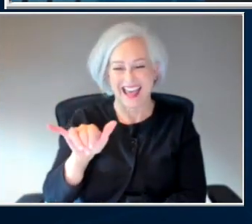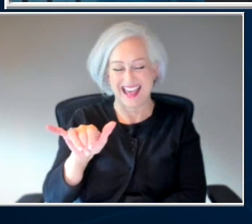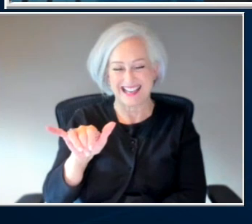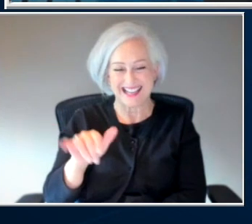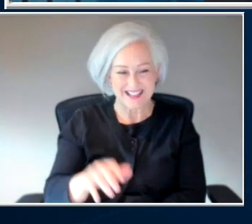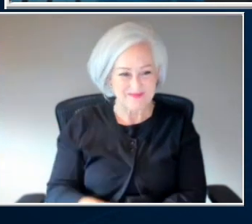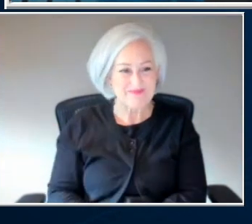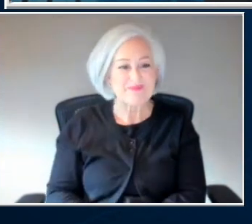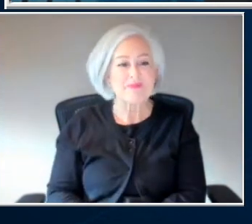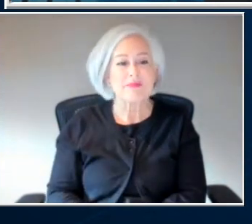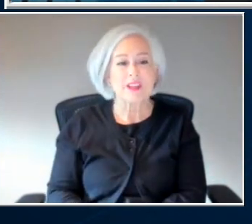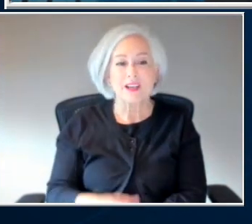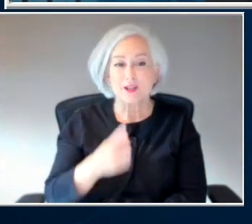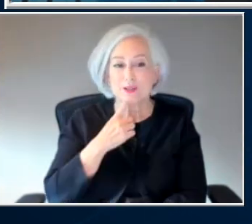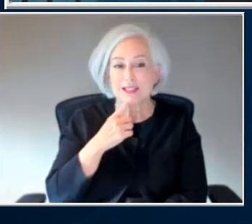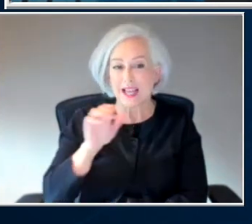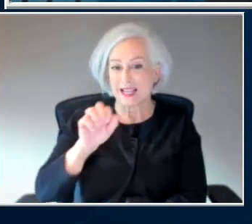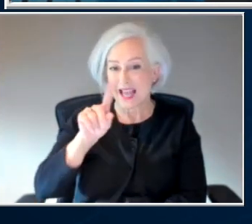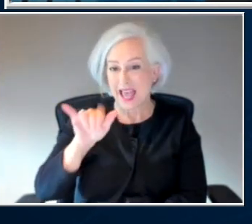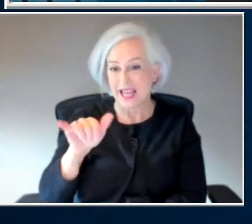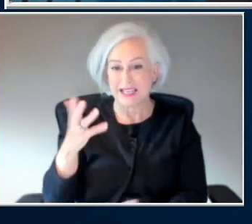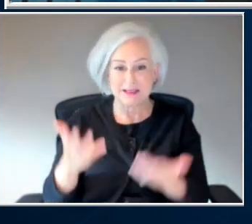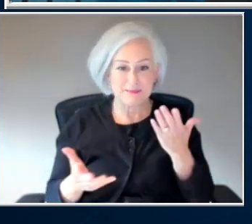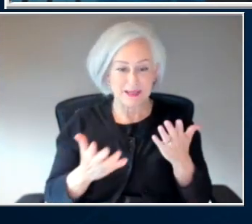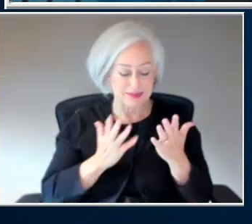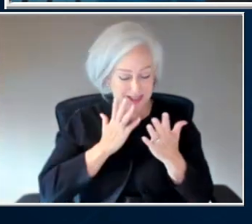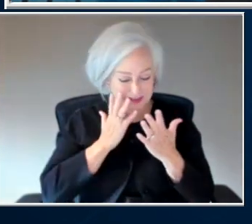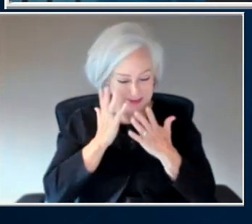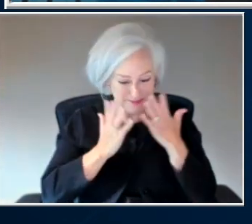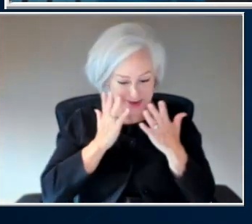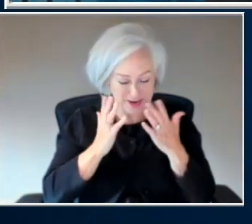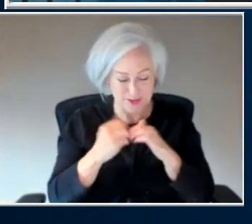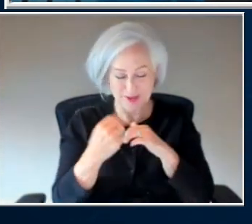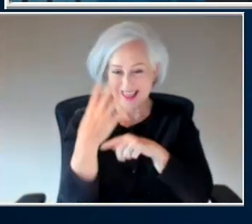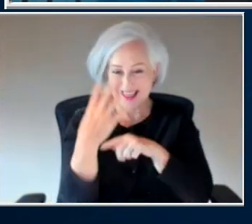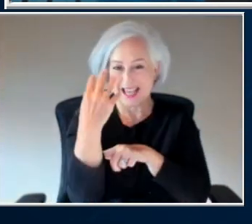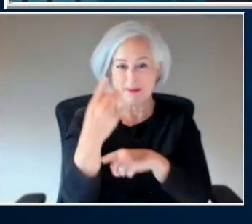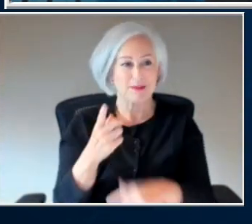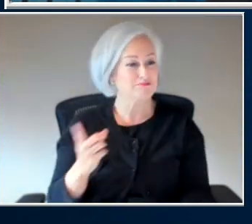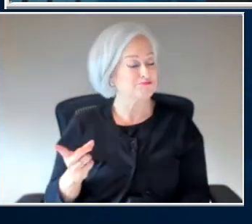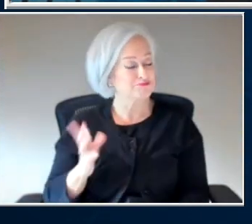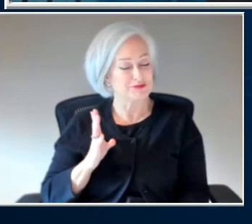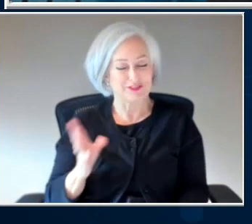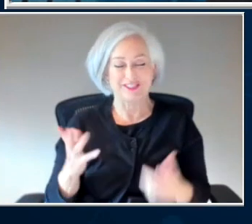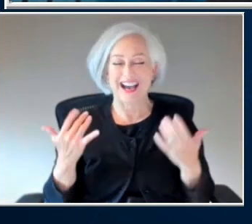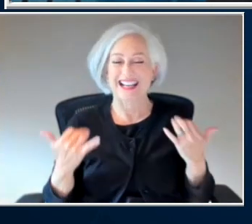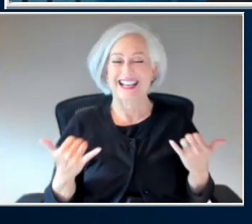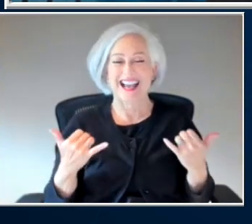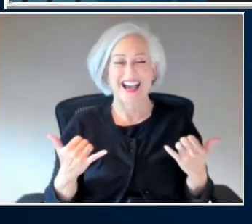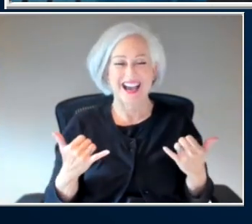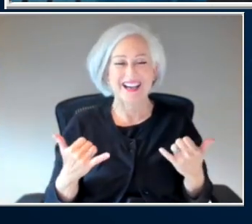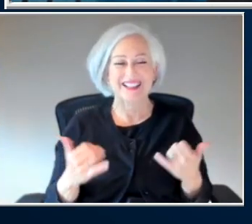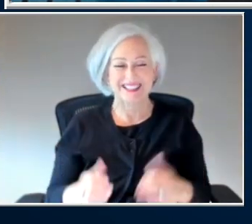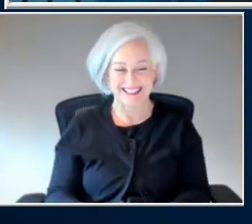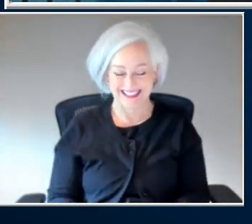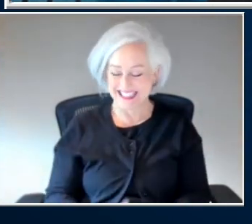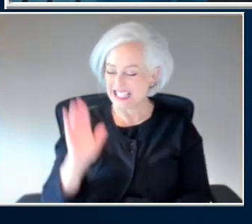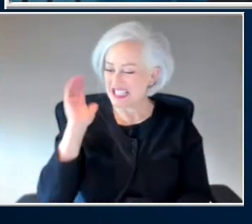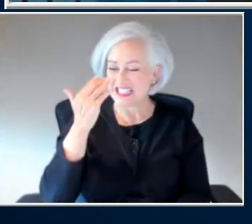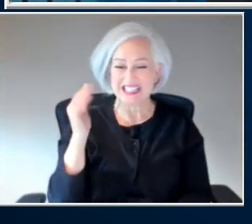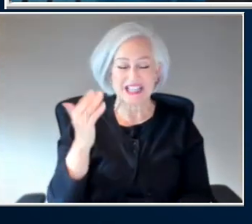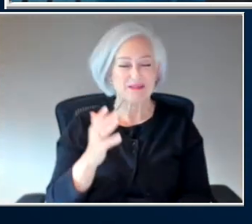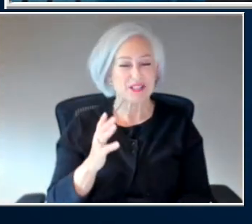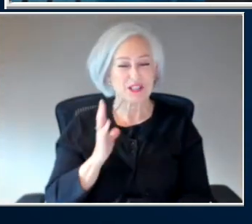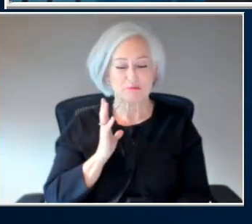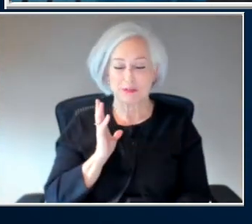might be a little camera shy this morning. How's she doing? She's okay for right now. Yeah, she seems to be fitting right in. She